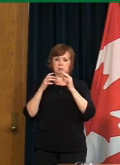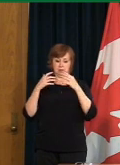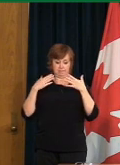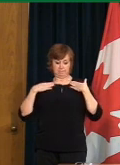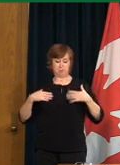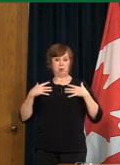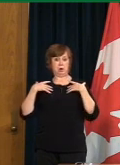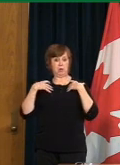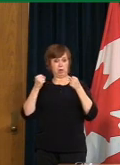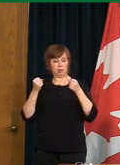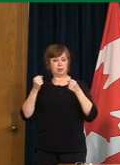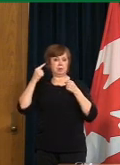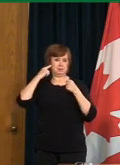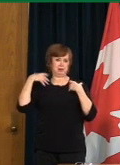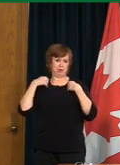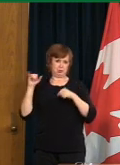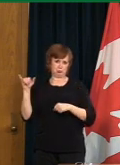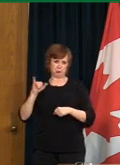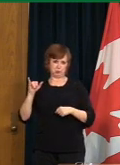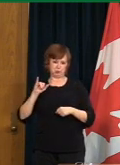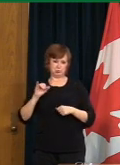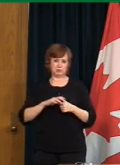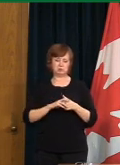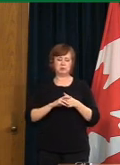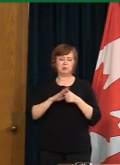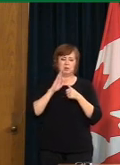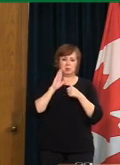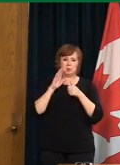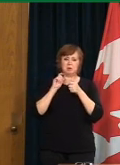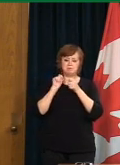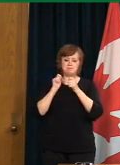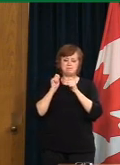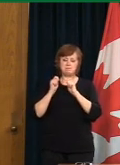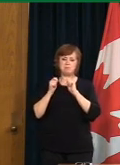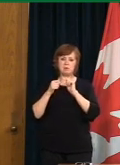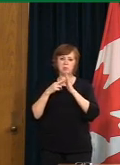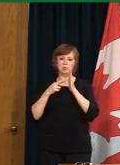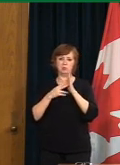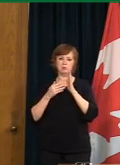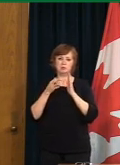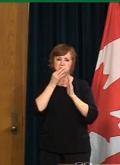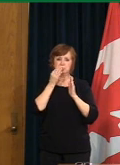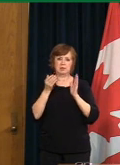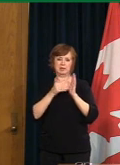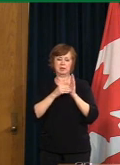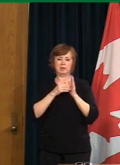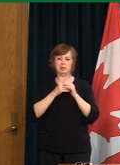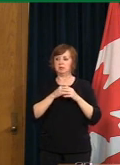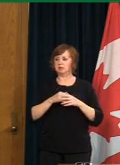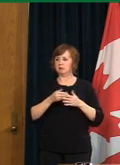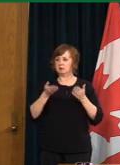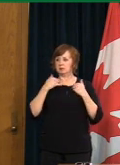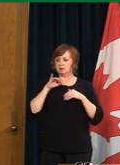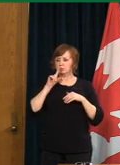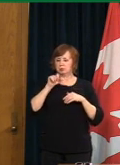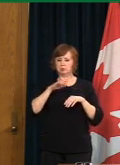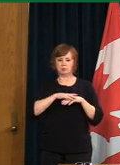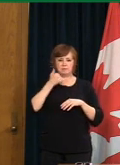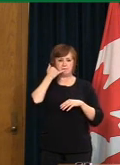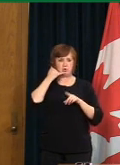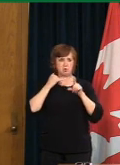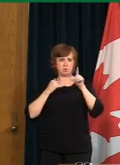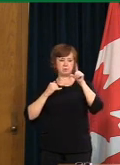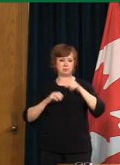bit, but that will certainly, we hope, will start again once our numbers settle down. And we'll take our next question on the phone